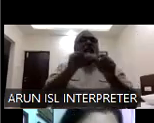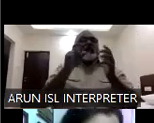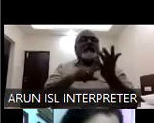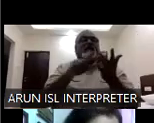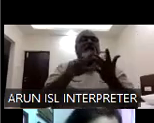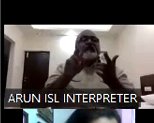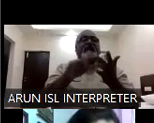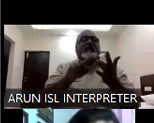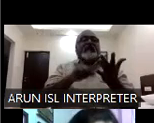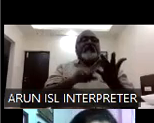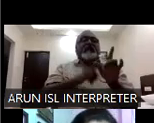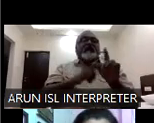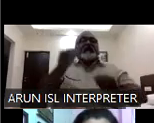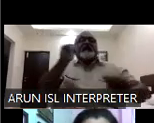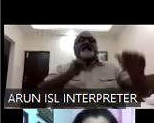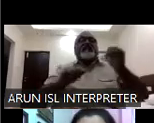Activity mapping.